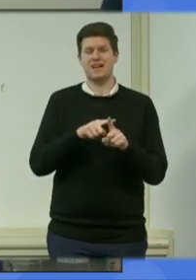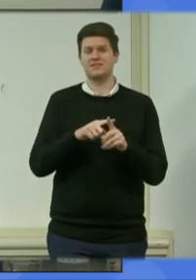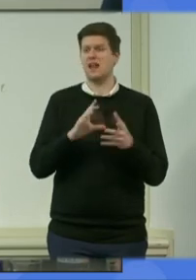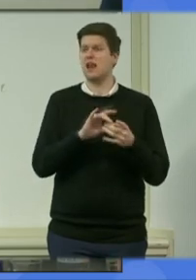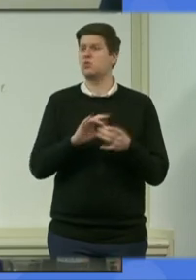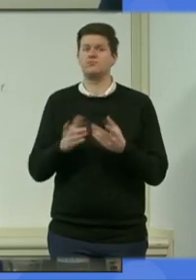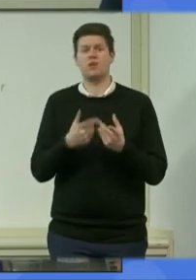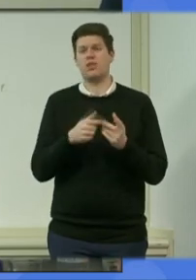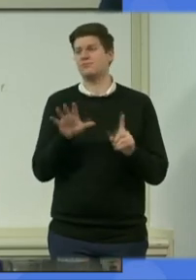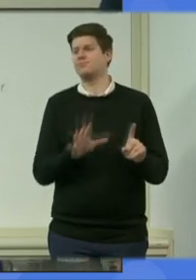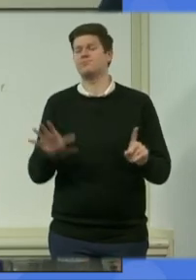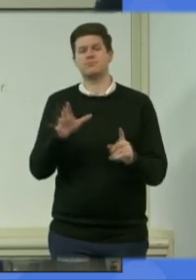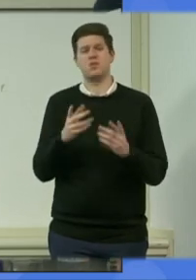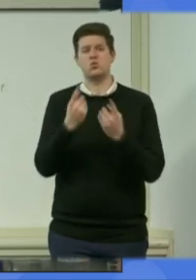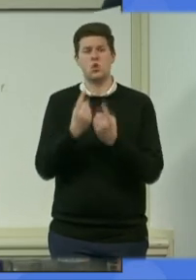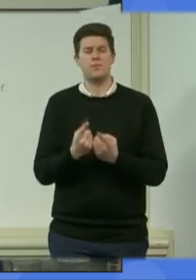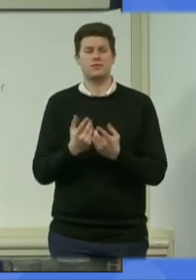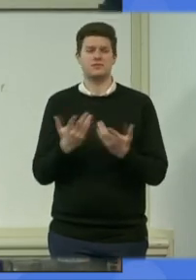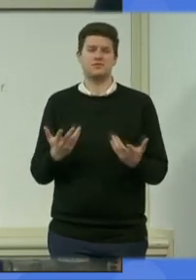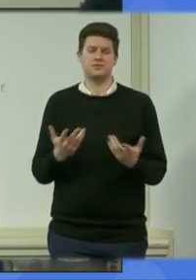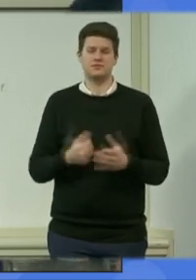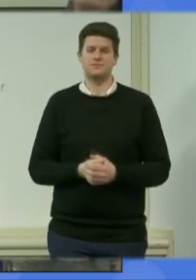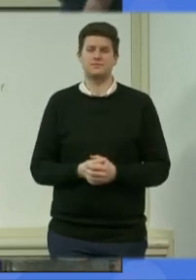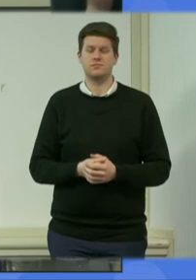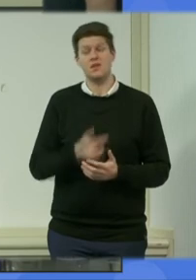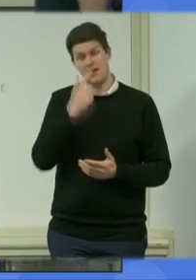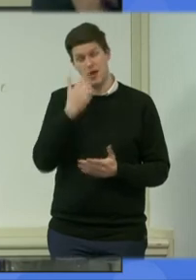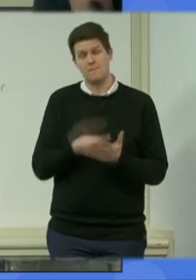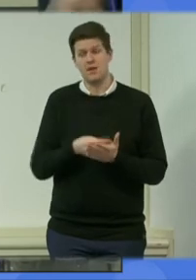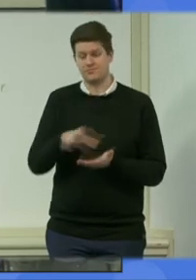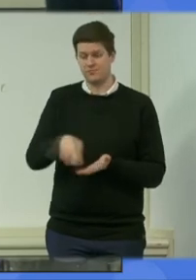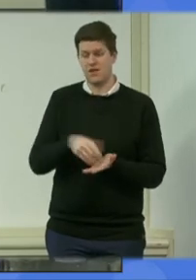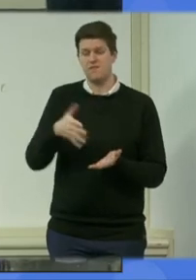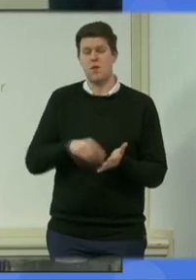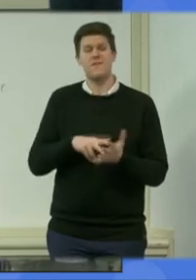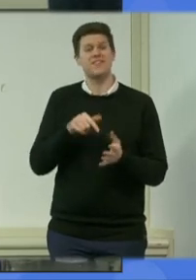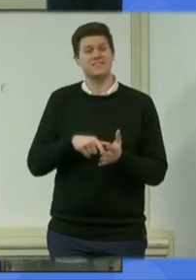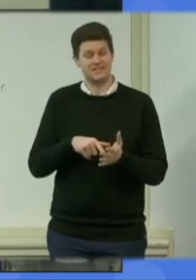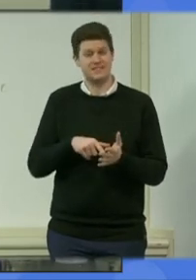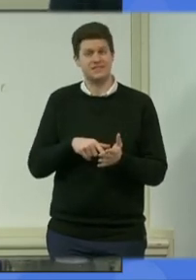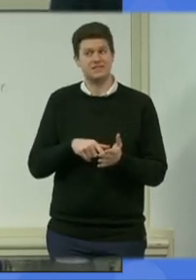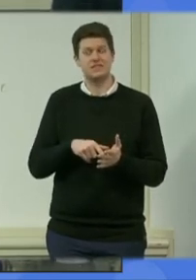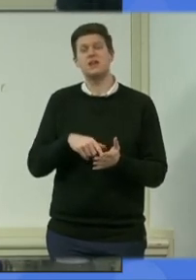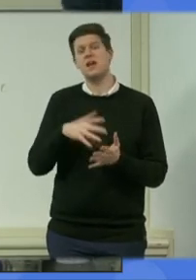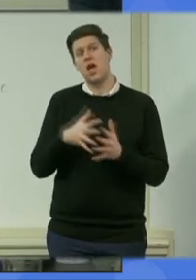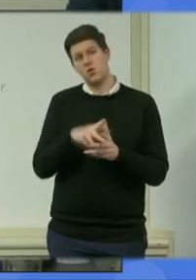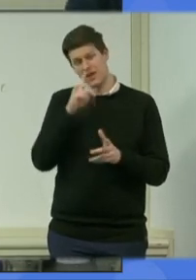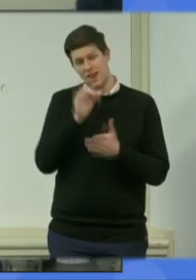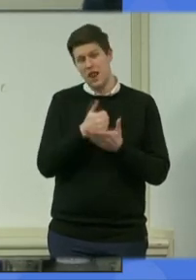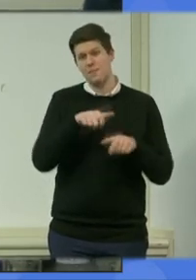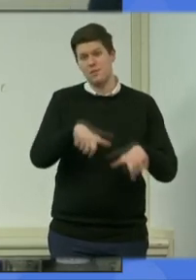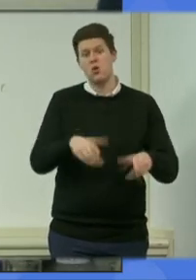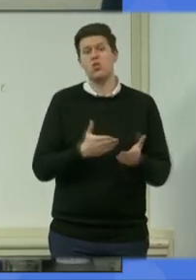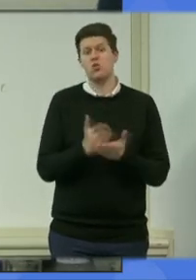how sometimes get the money in, maybe through VAT, and you can help people better through the kind of public services and the kind of benefits